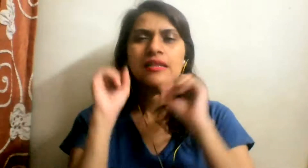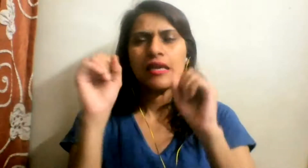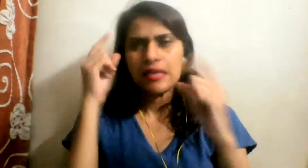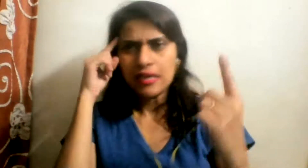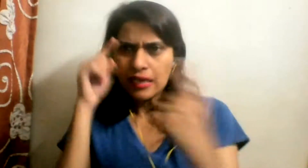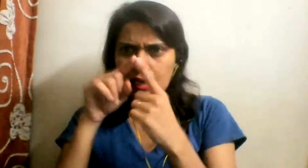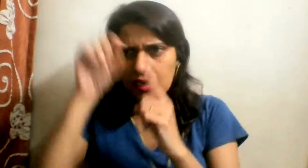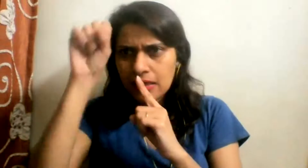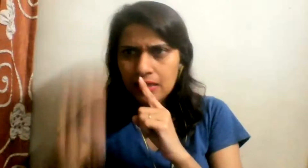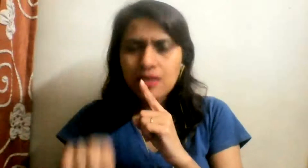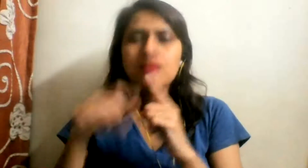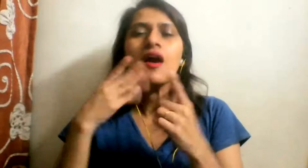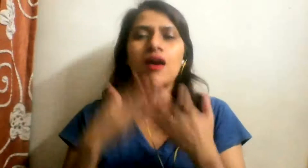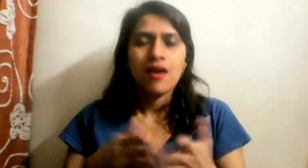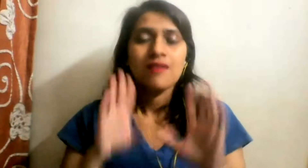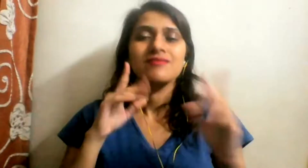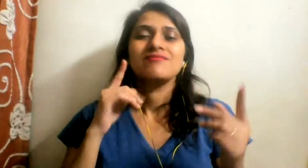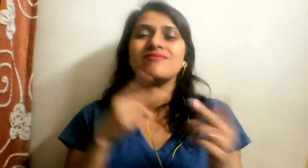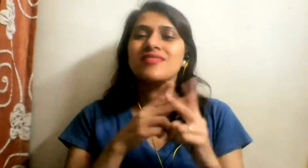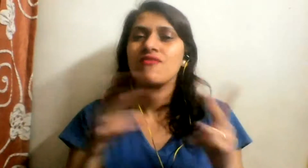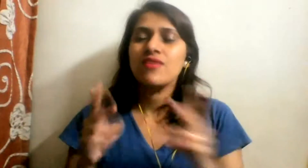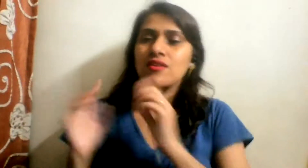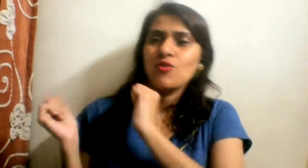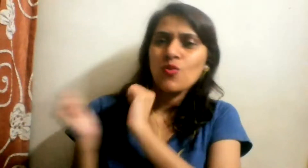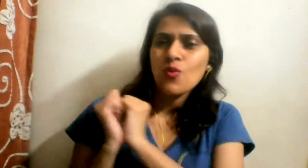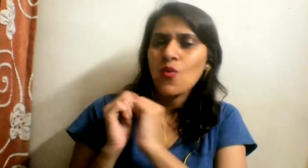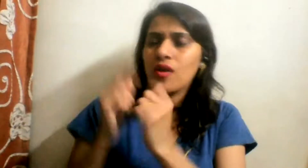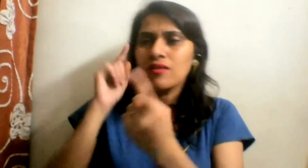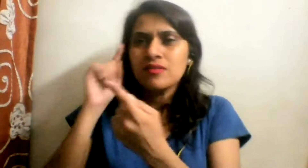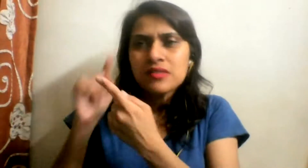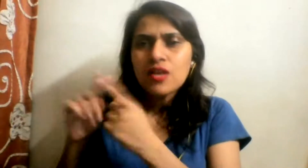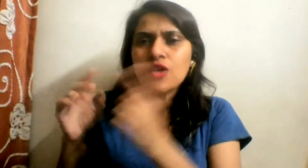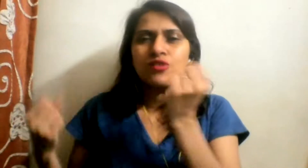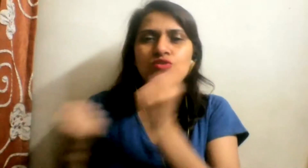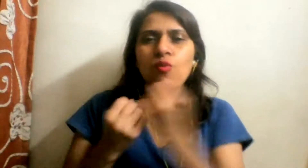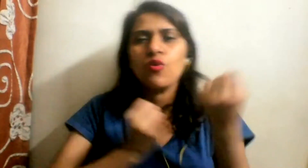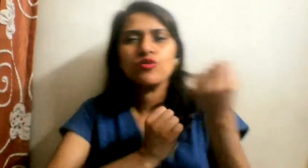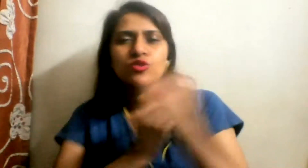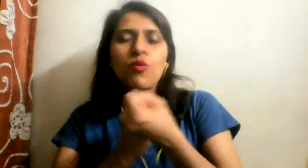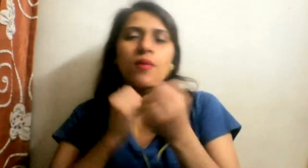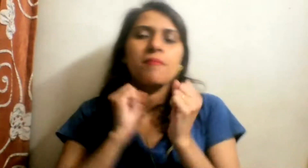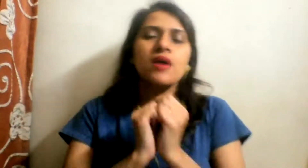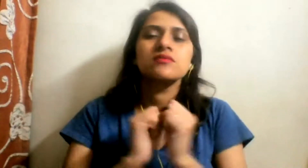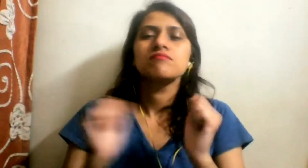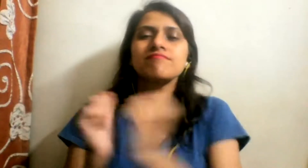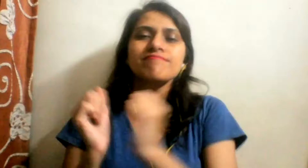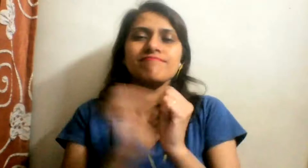in the community level with peers. So these kind of support systems should be enhanced, and to